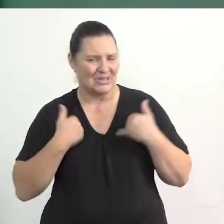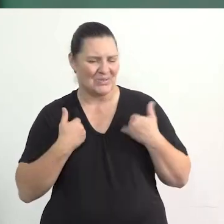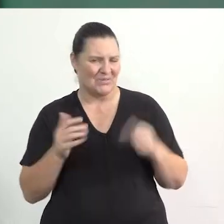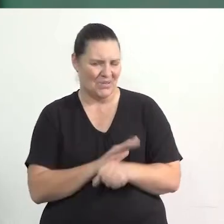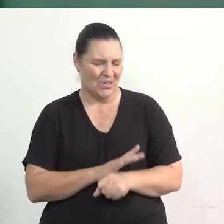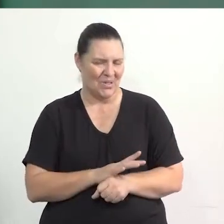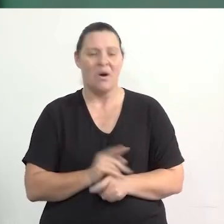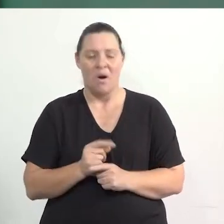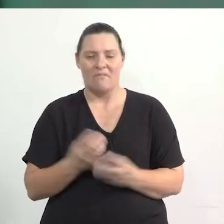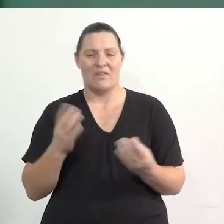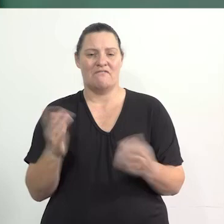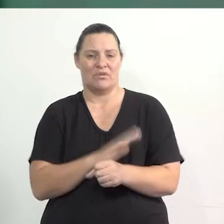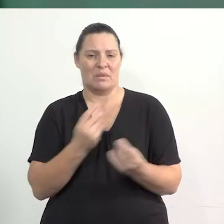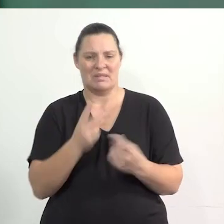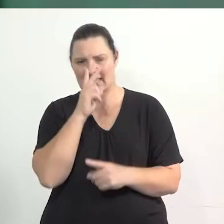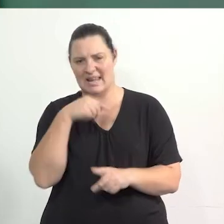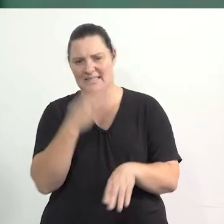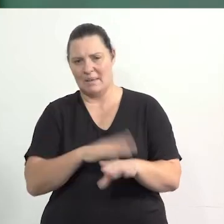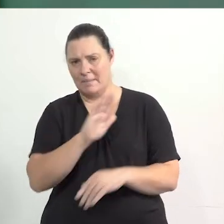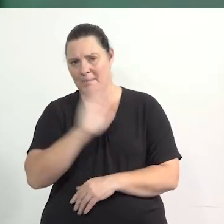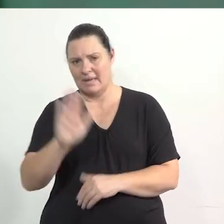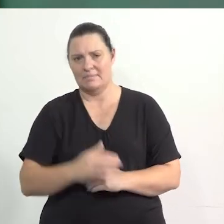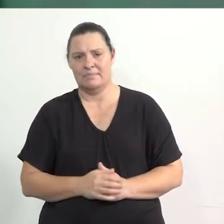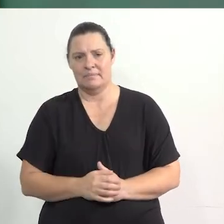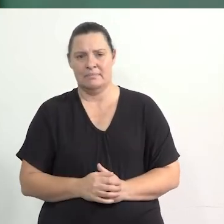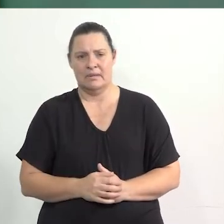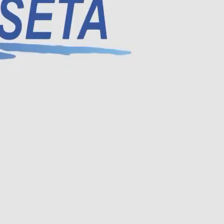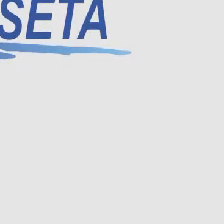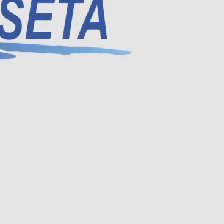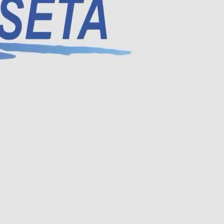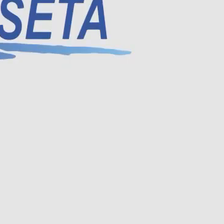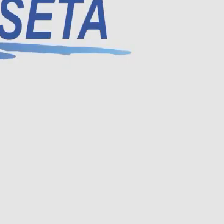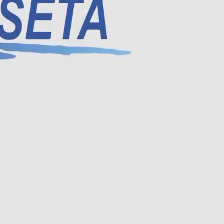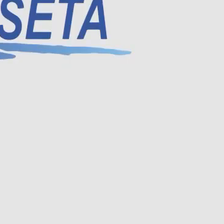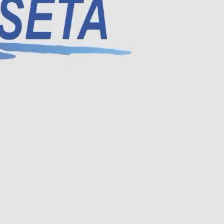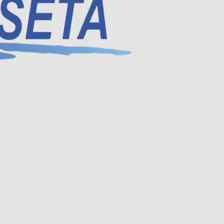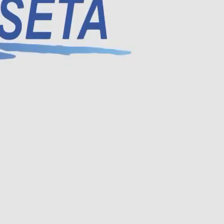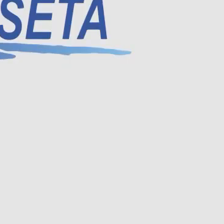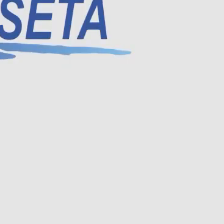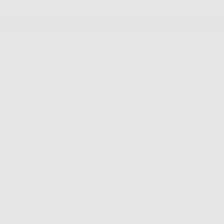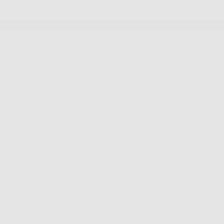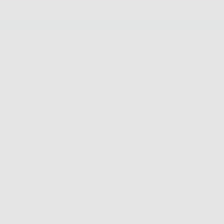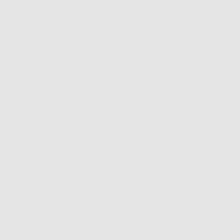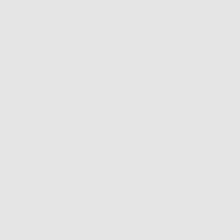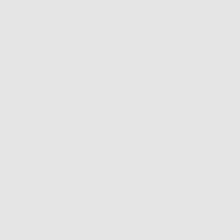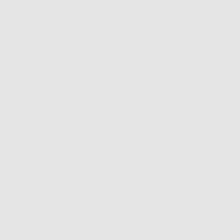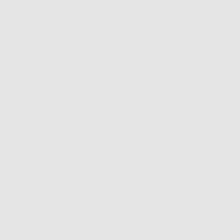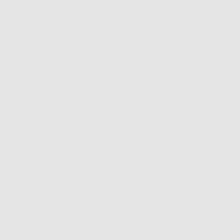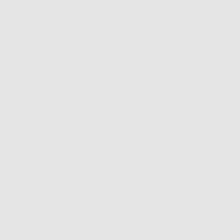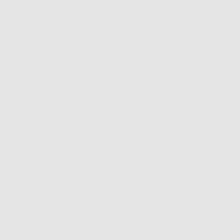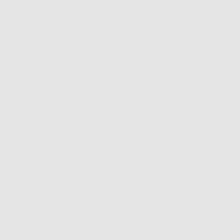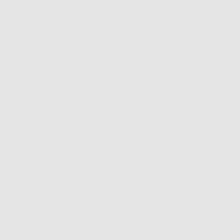today's lesson on integers, and I will see you next time. Goodbye.